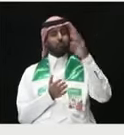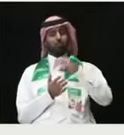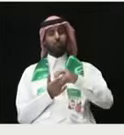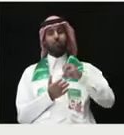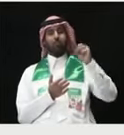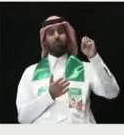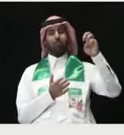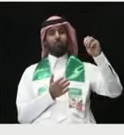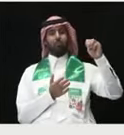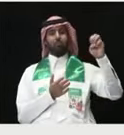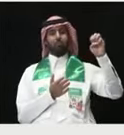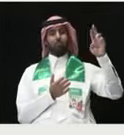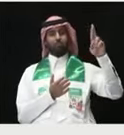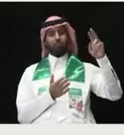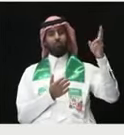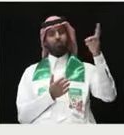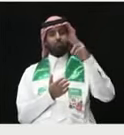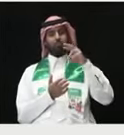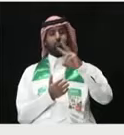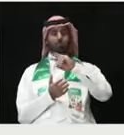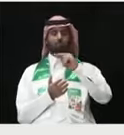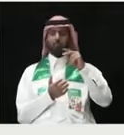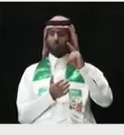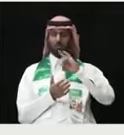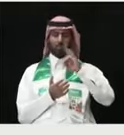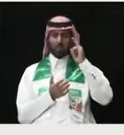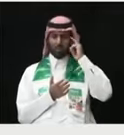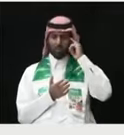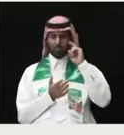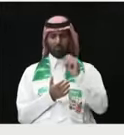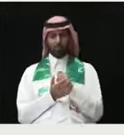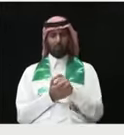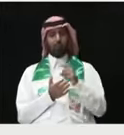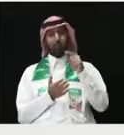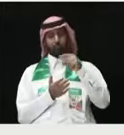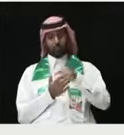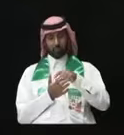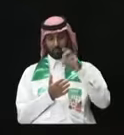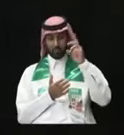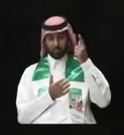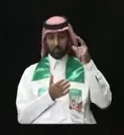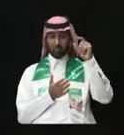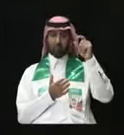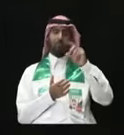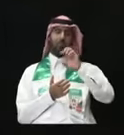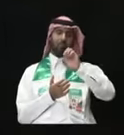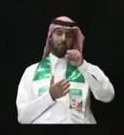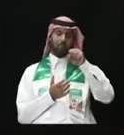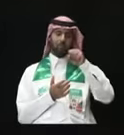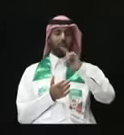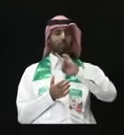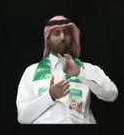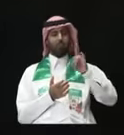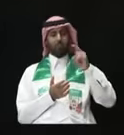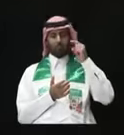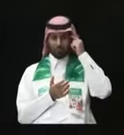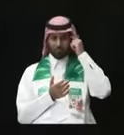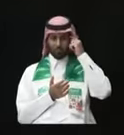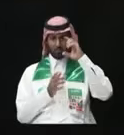he didn't. He grew up in Dubai. Okay? The answer yes or no depends on the original